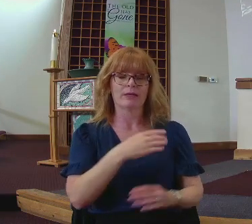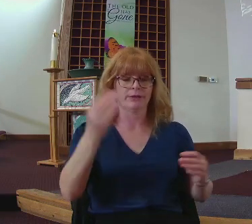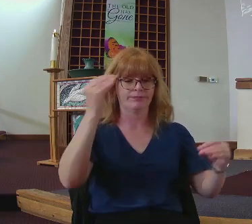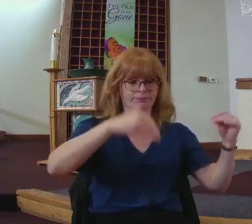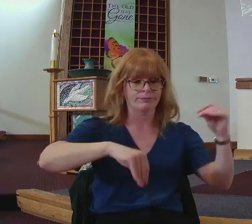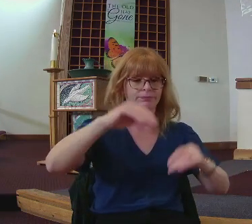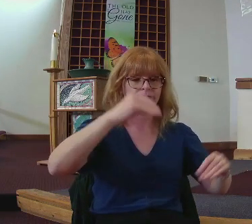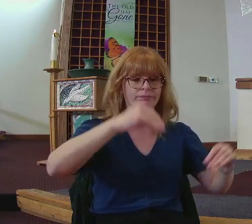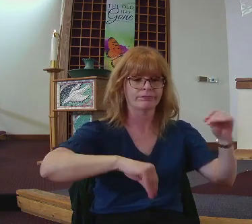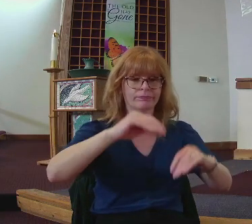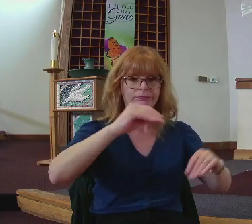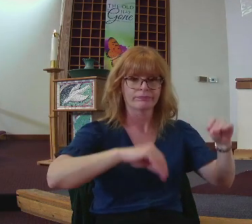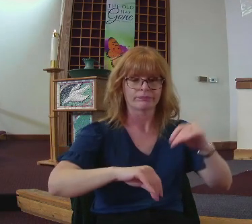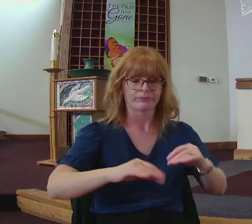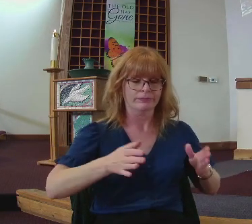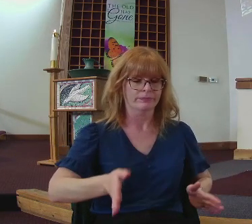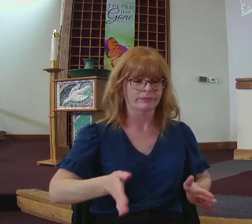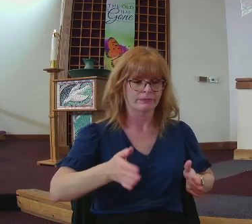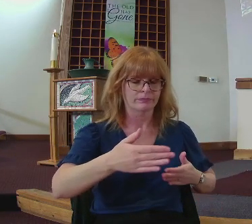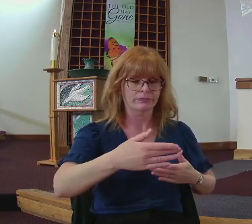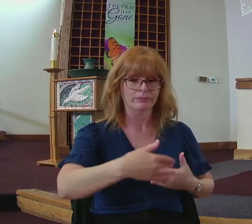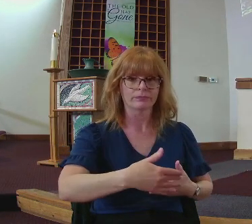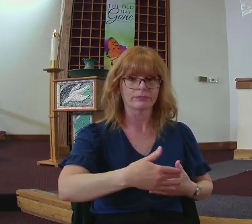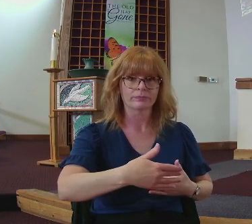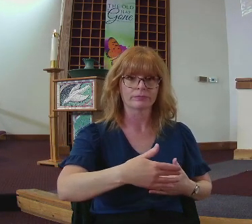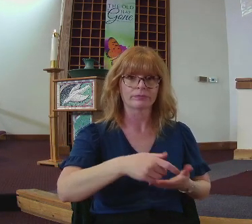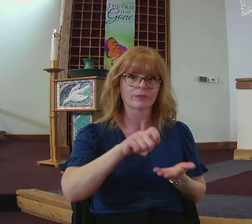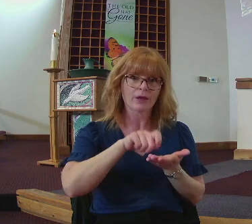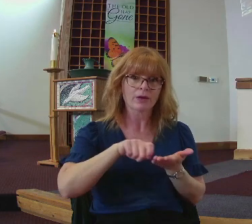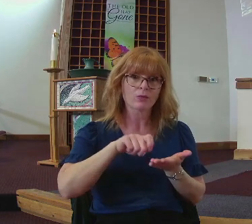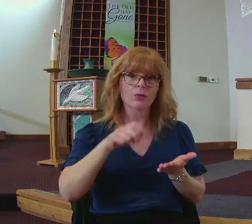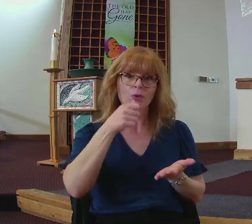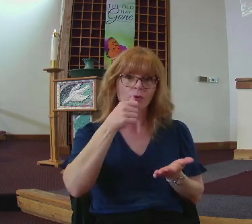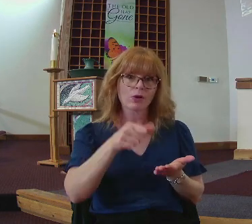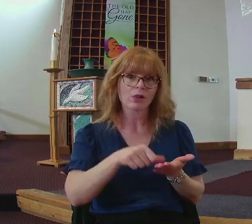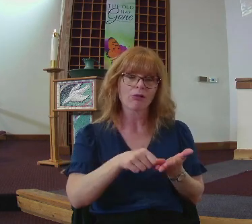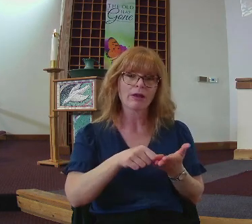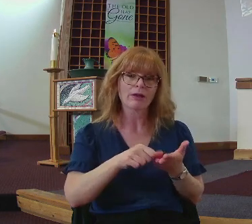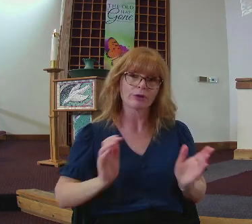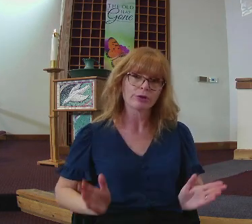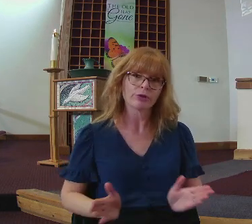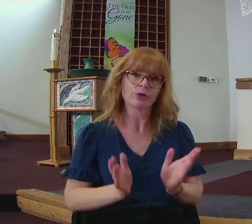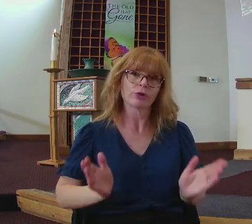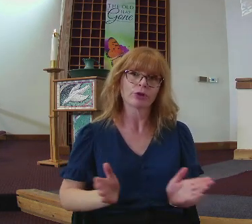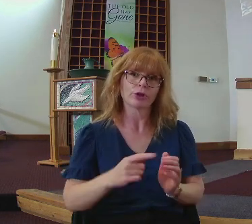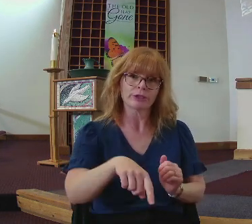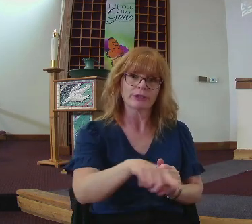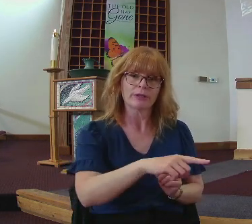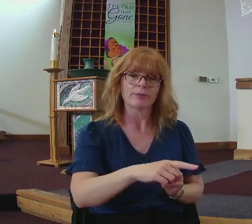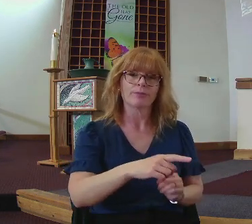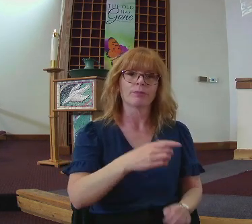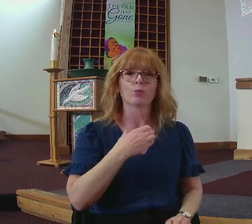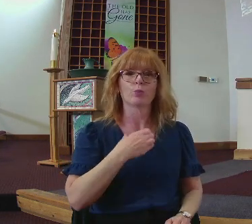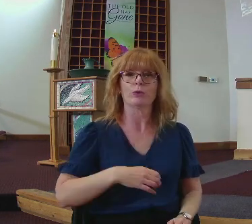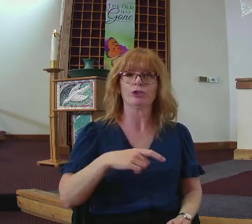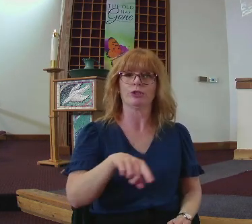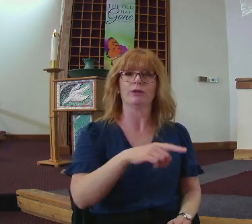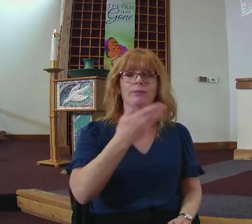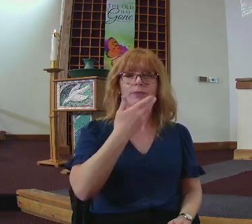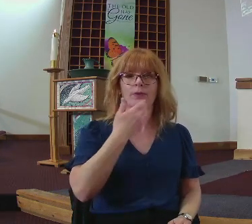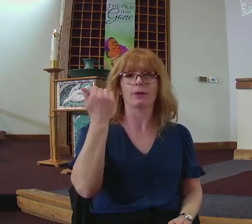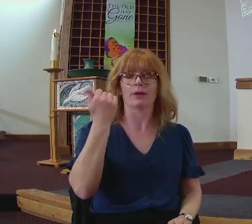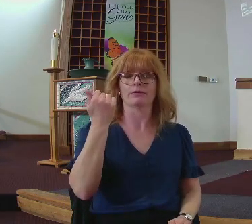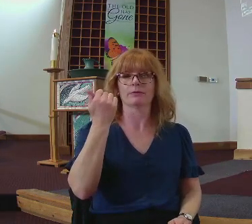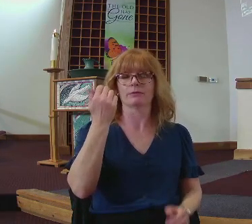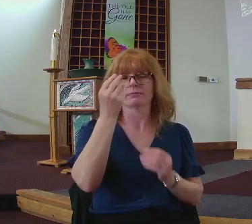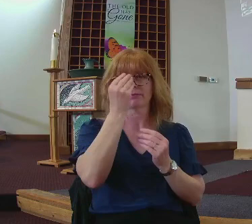the baskets, and wrote notes of encouragement to all of them, wishing them the best and to let them know that Oak Hill will still be